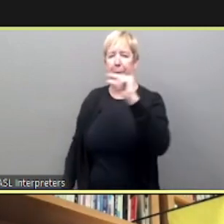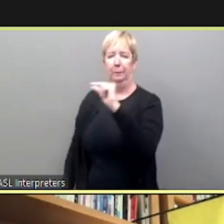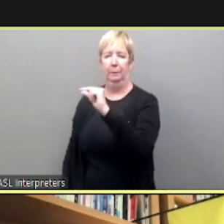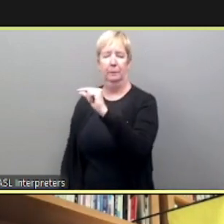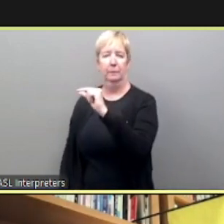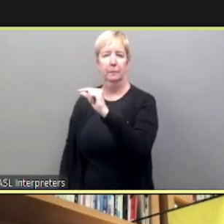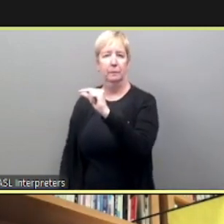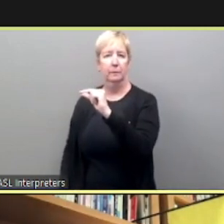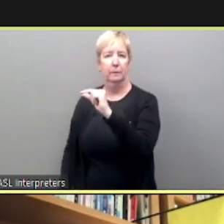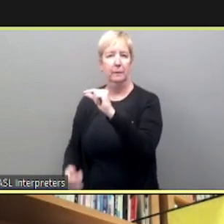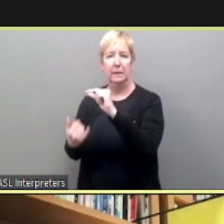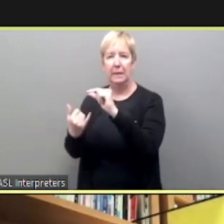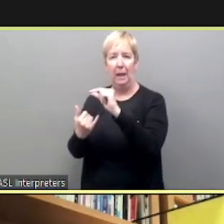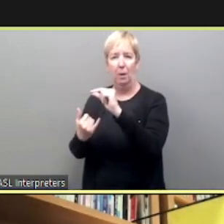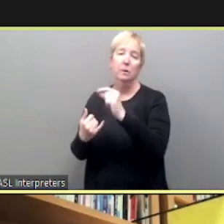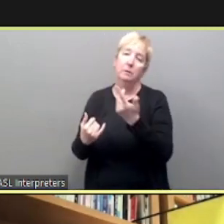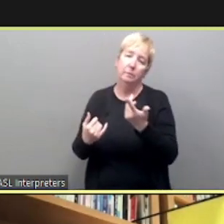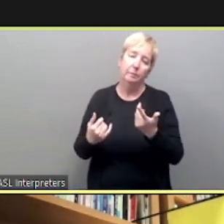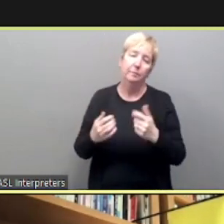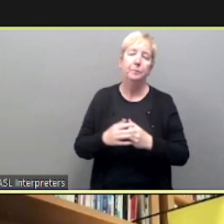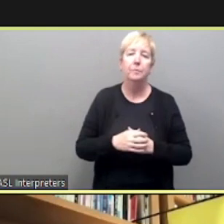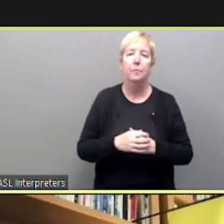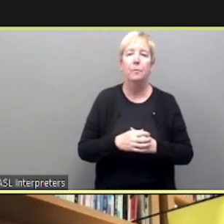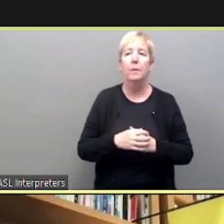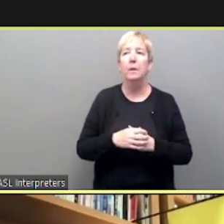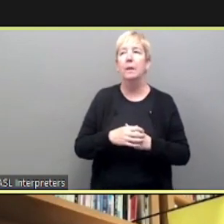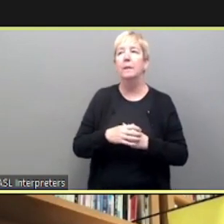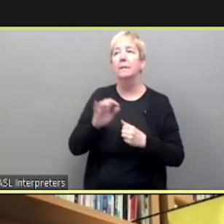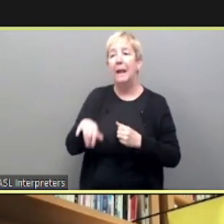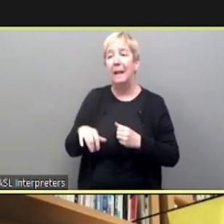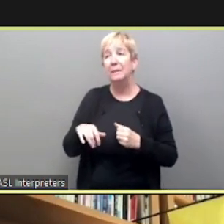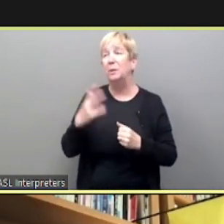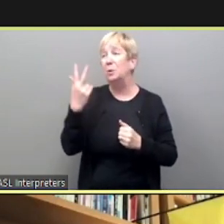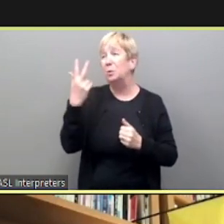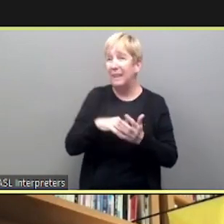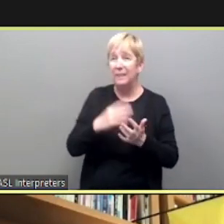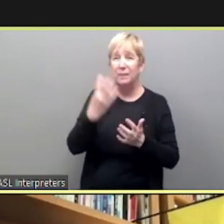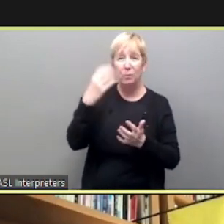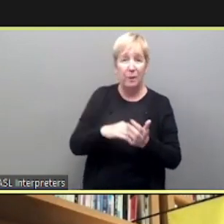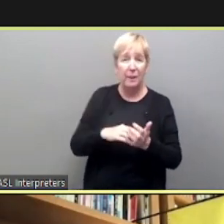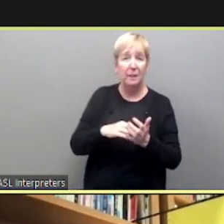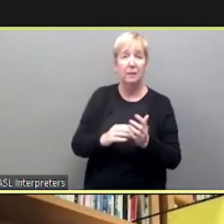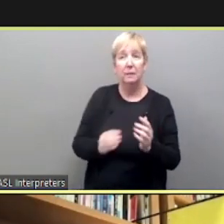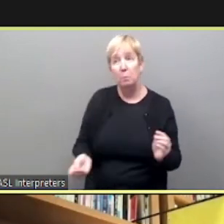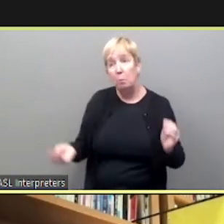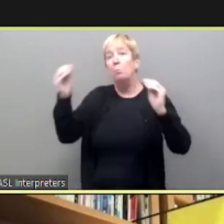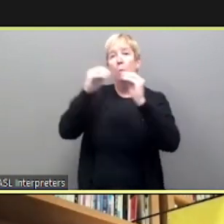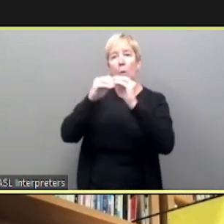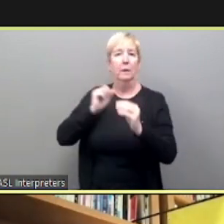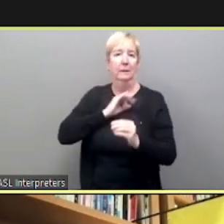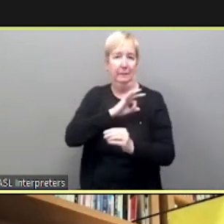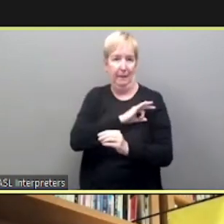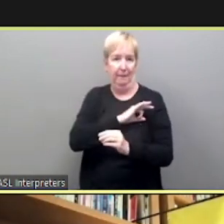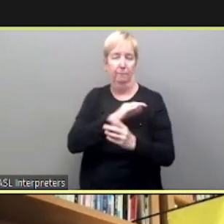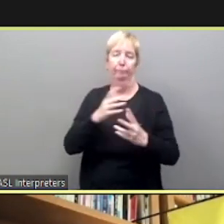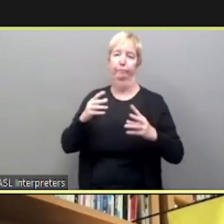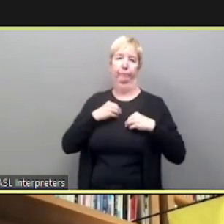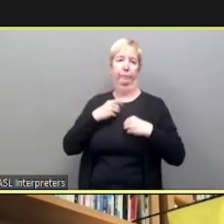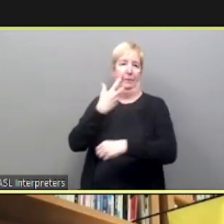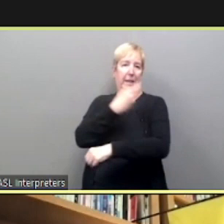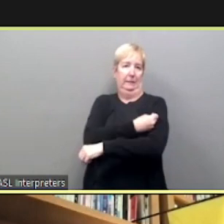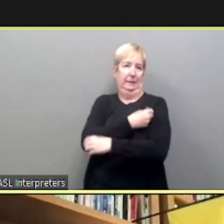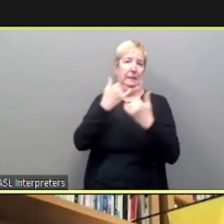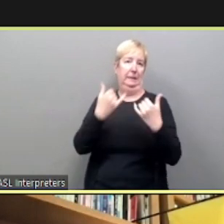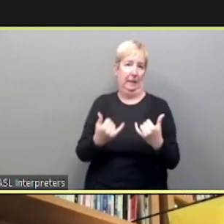to the end of the curve. And so that's another 3,000 to 4,000 healthcare workers that have been vaccinated as a result of this. And we